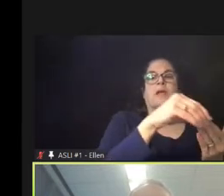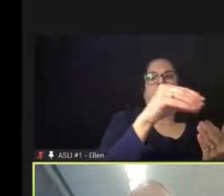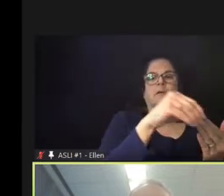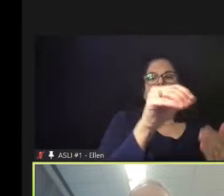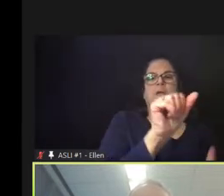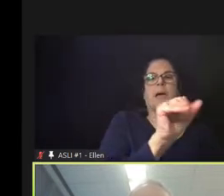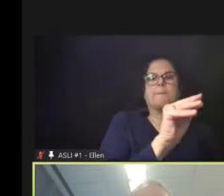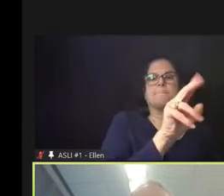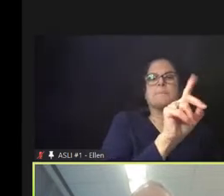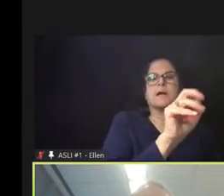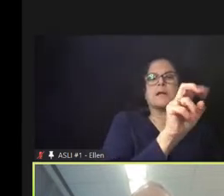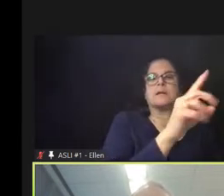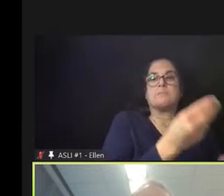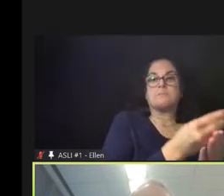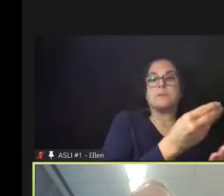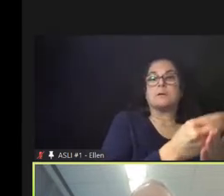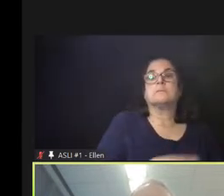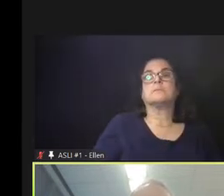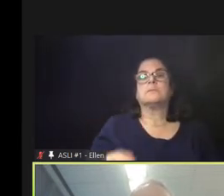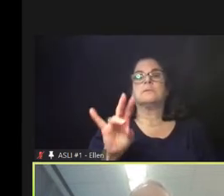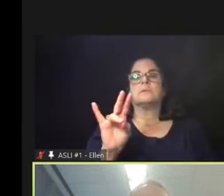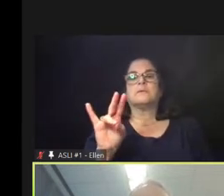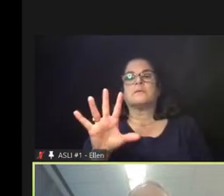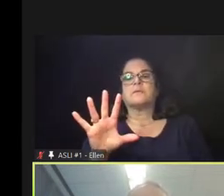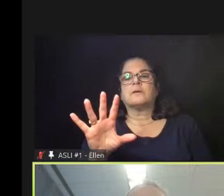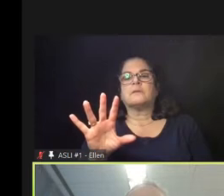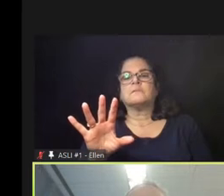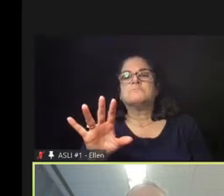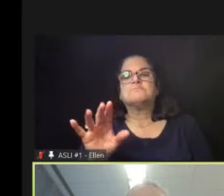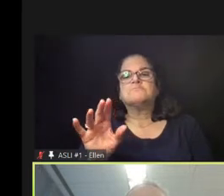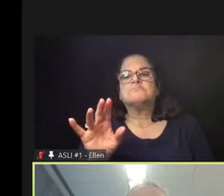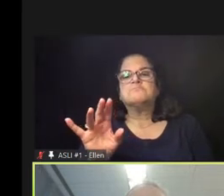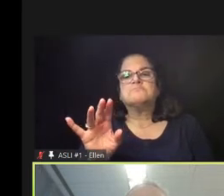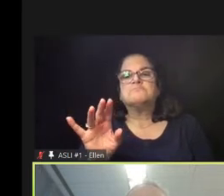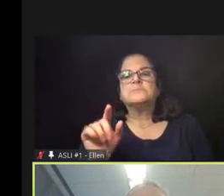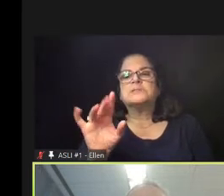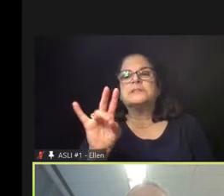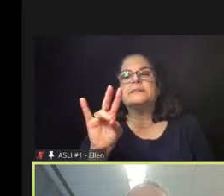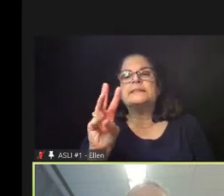And $76.6 million to the original budget.